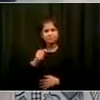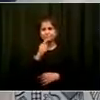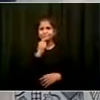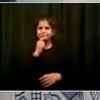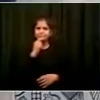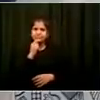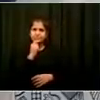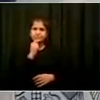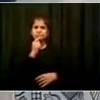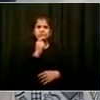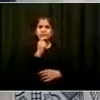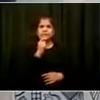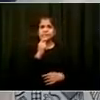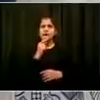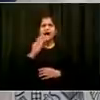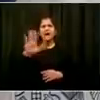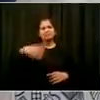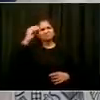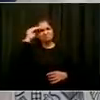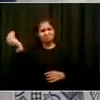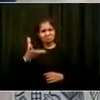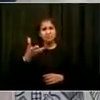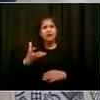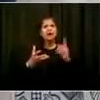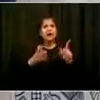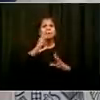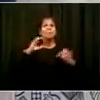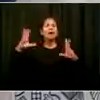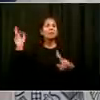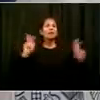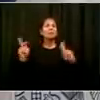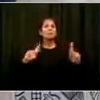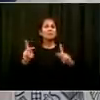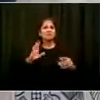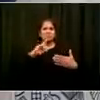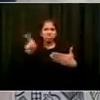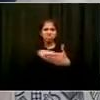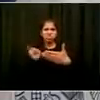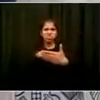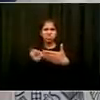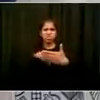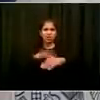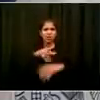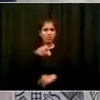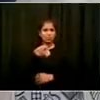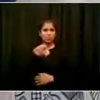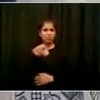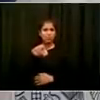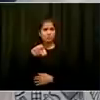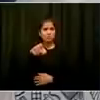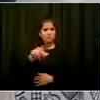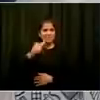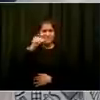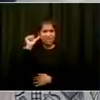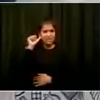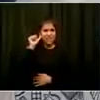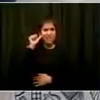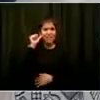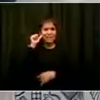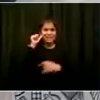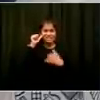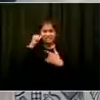been critical of the way the closing of the schools was handled, most notably Jumaane Williams and Mark Traeger, the head of the